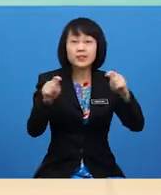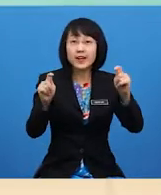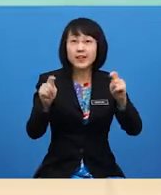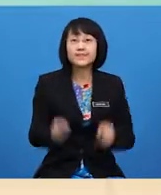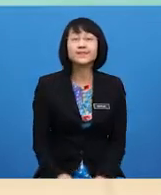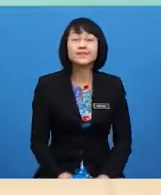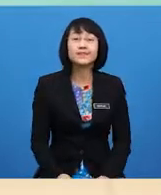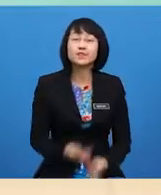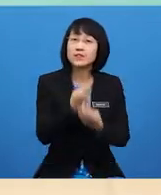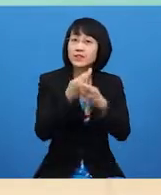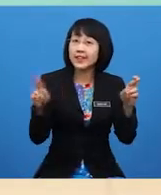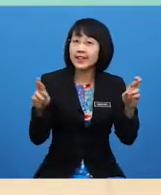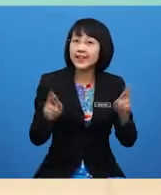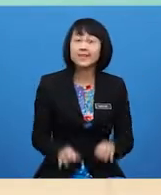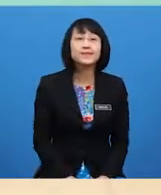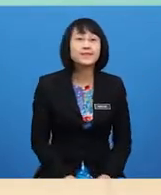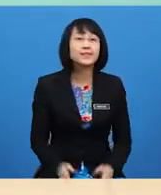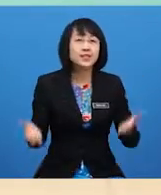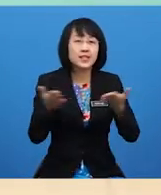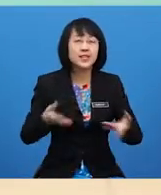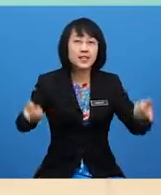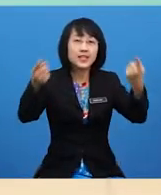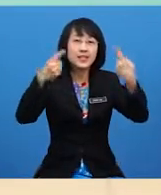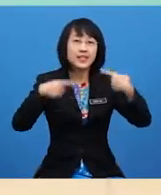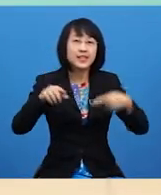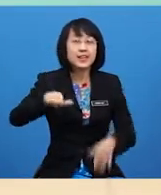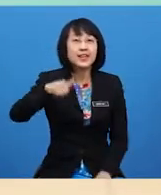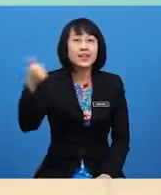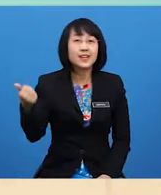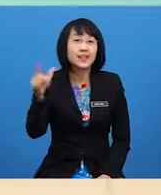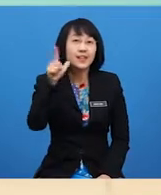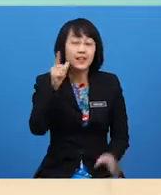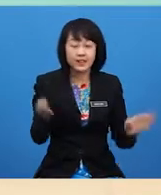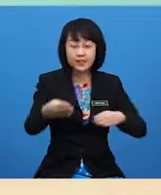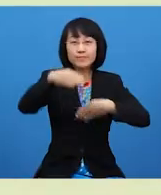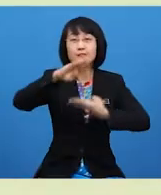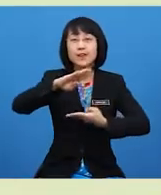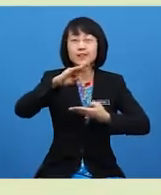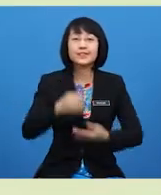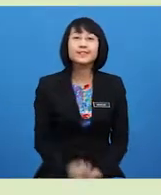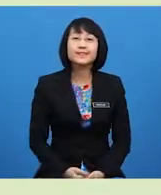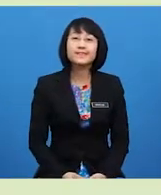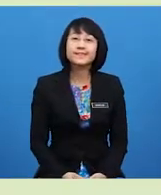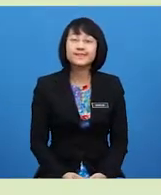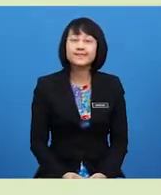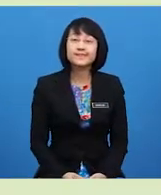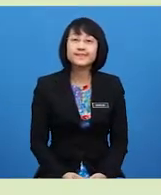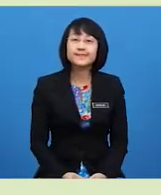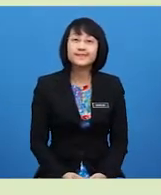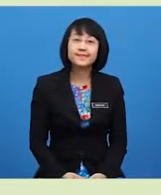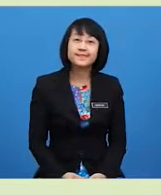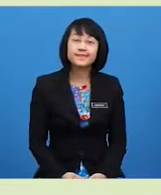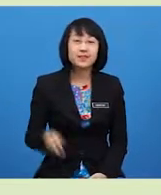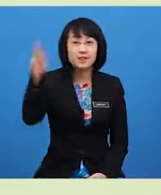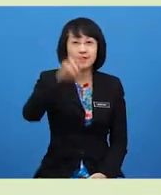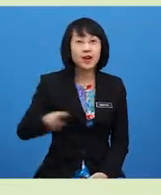ready because here comes another lunchbox. Okay, let's go to